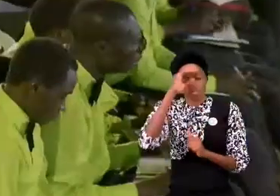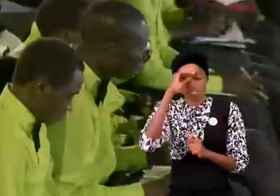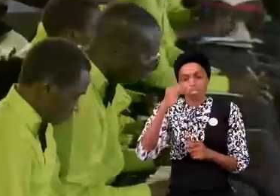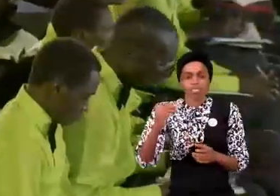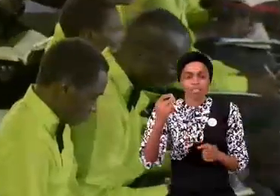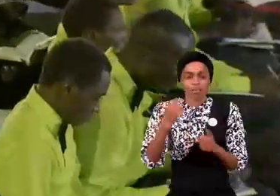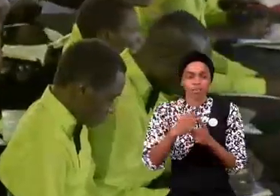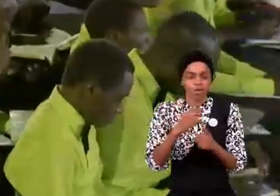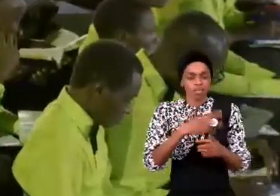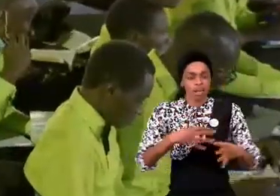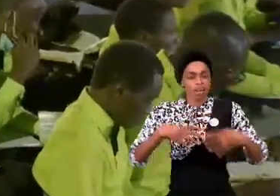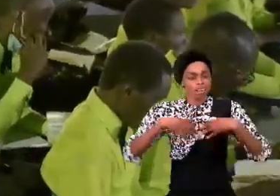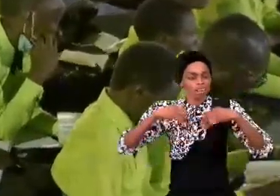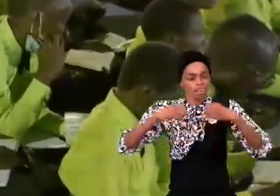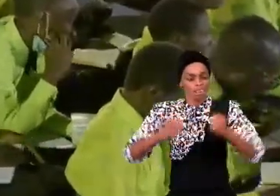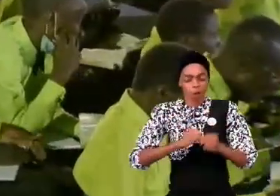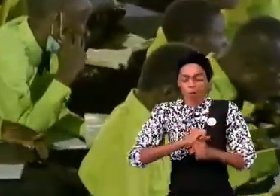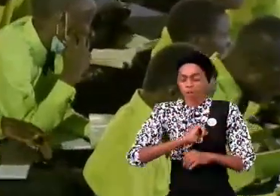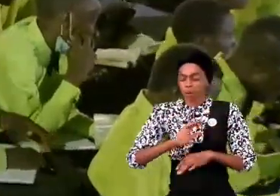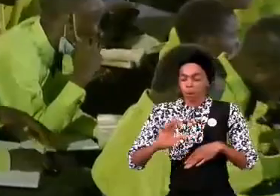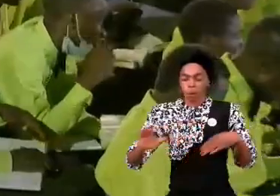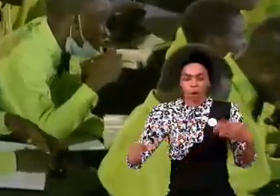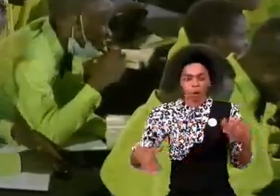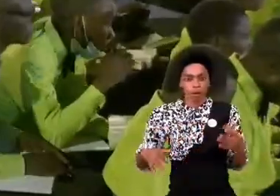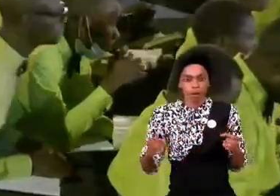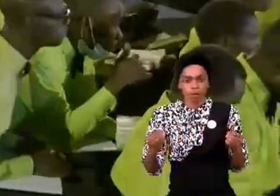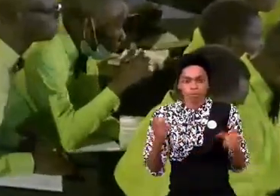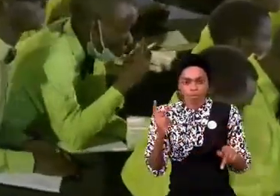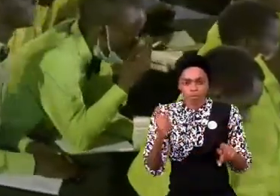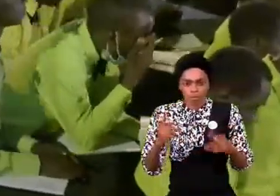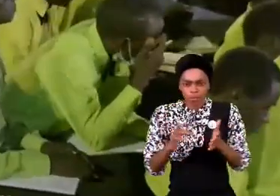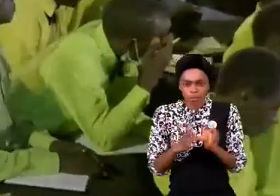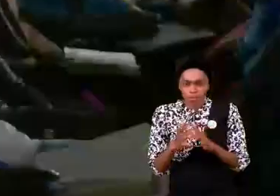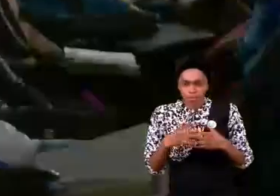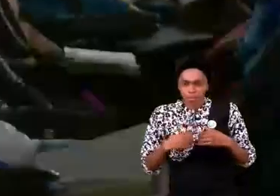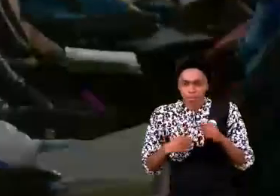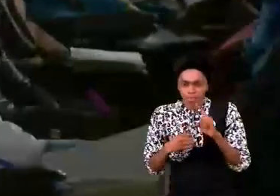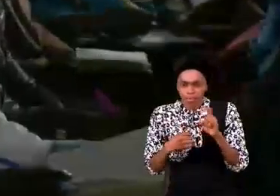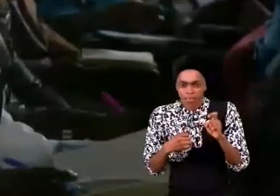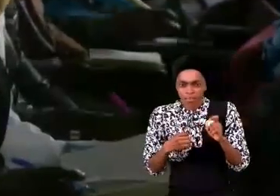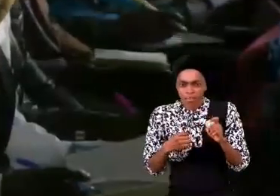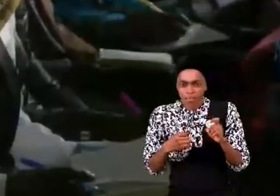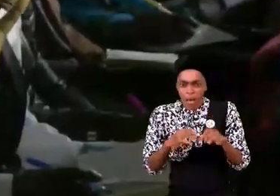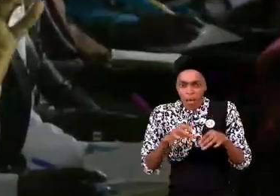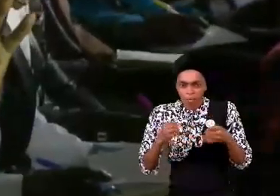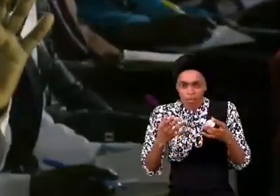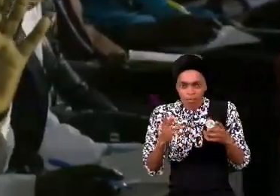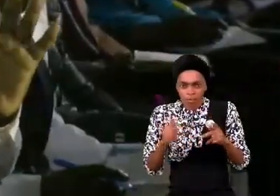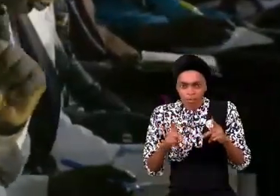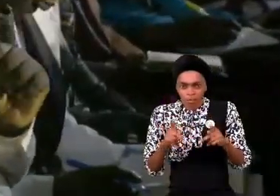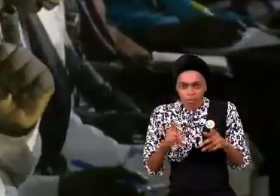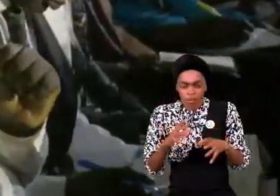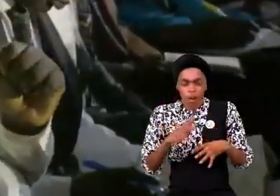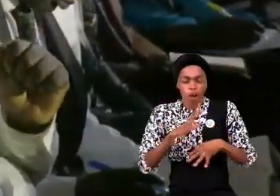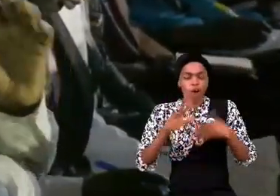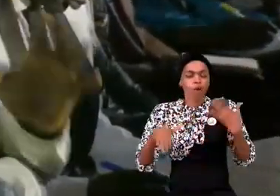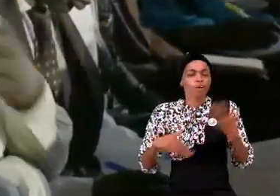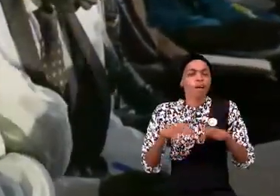heal? As you are here tonight, how many will he heal? Will he get to